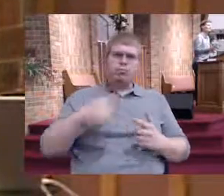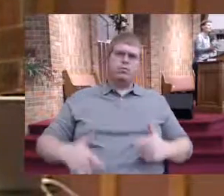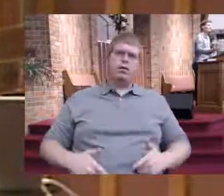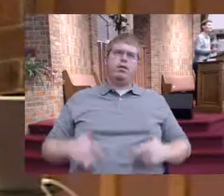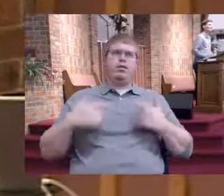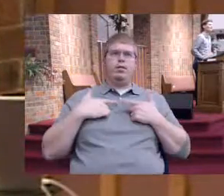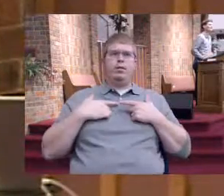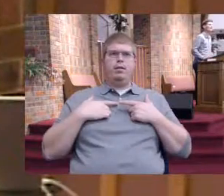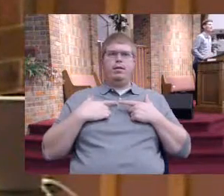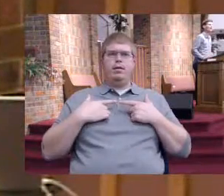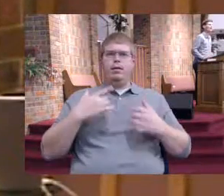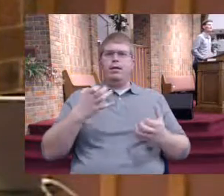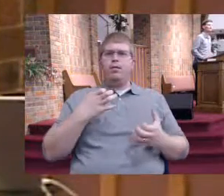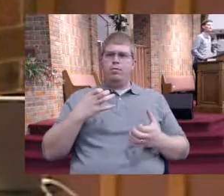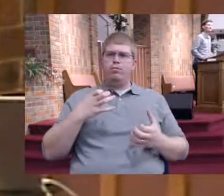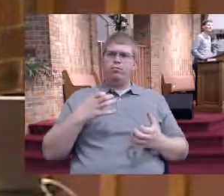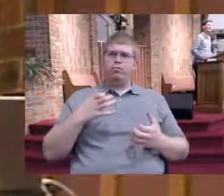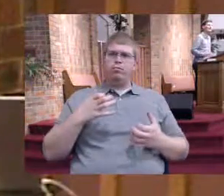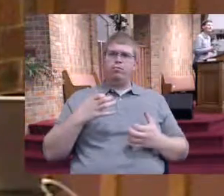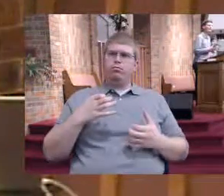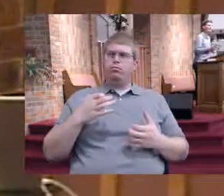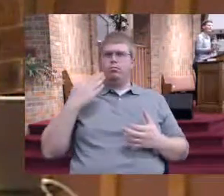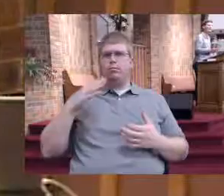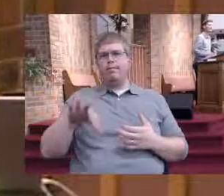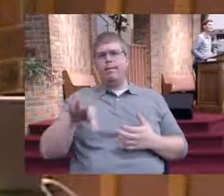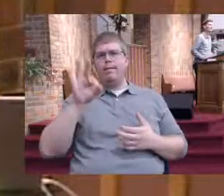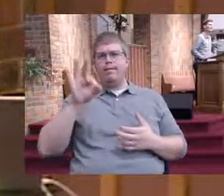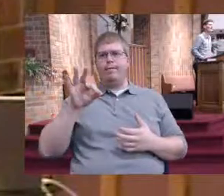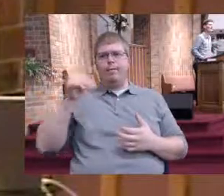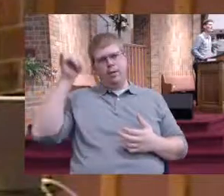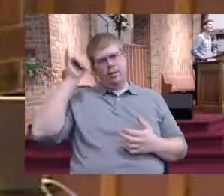who wants to find that eternal life and you feel like you haven't yet, I